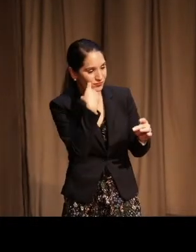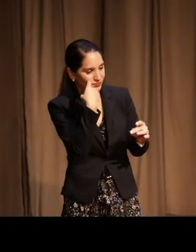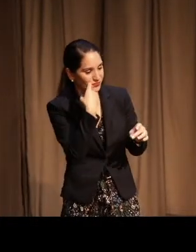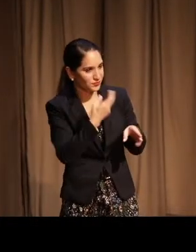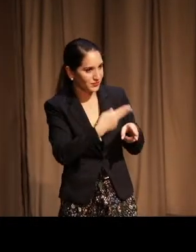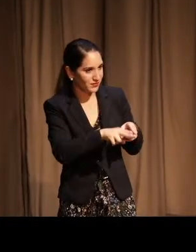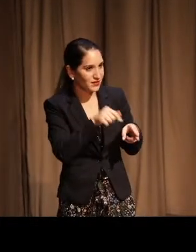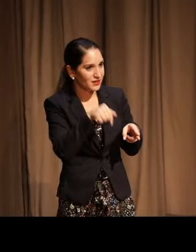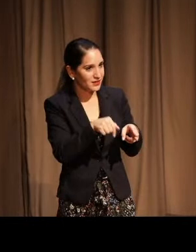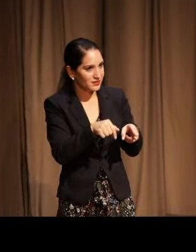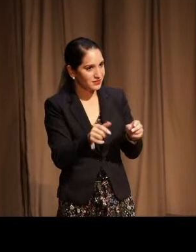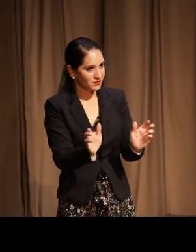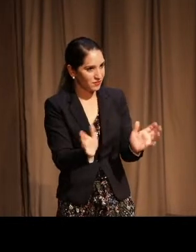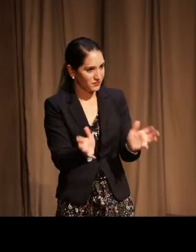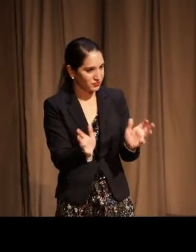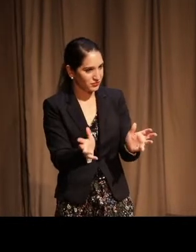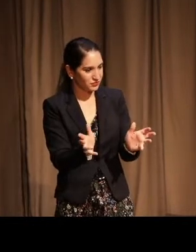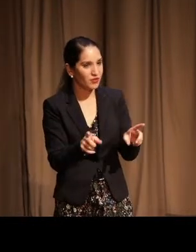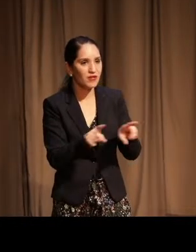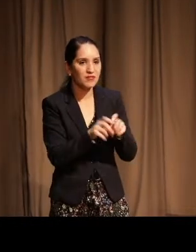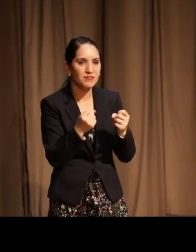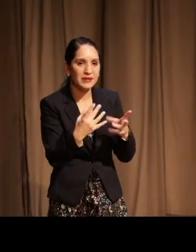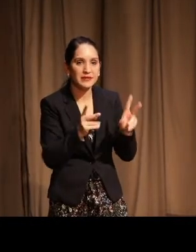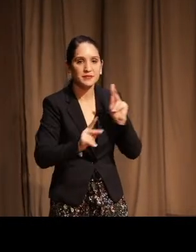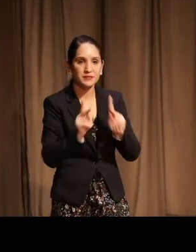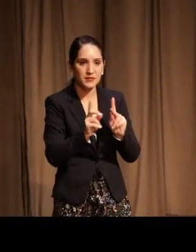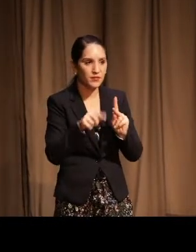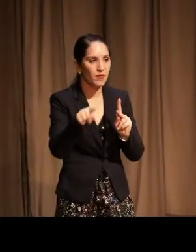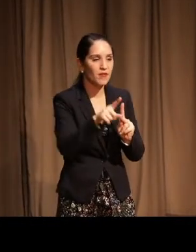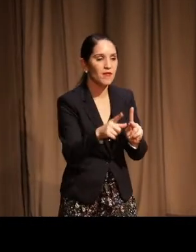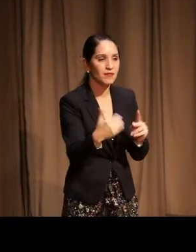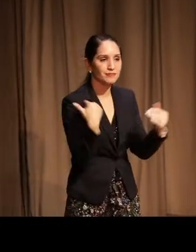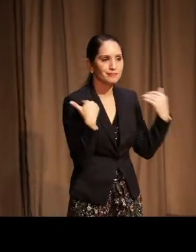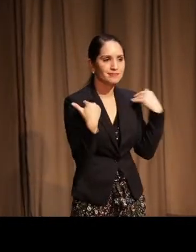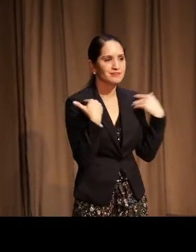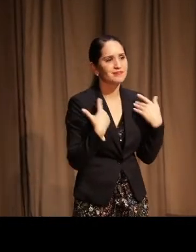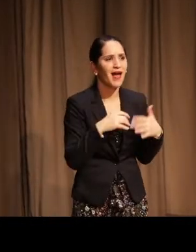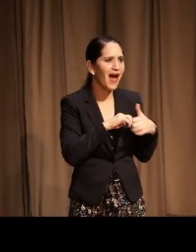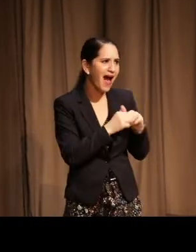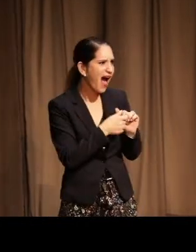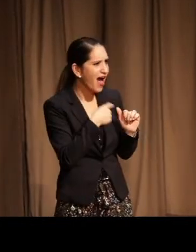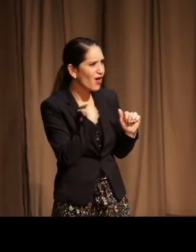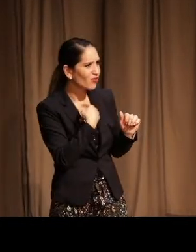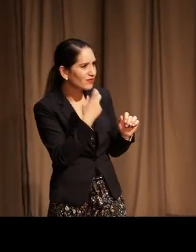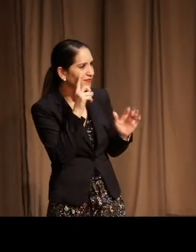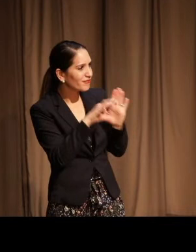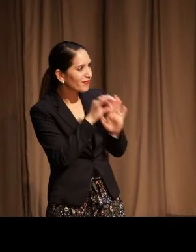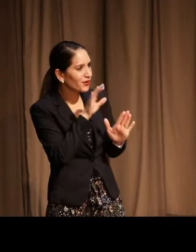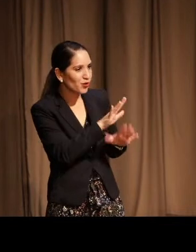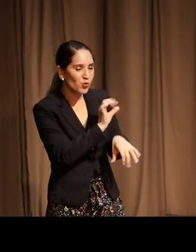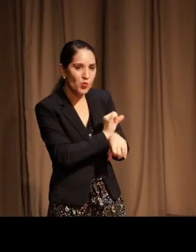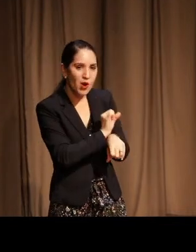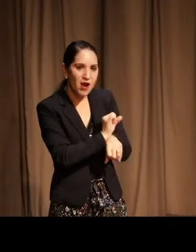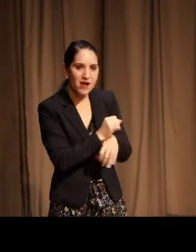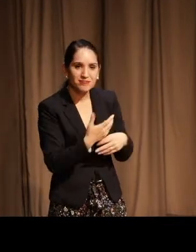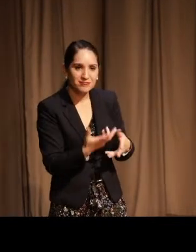this conversation, a lot of people ask me, like, well, how did I come across your work? And,